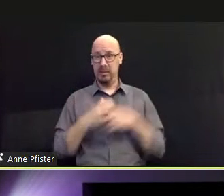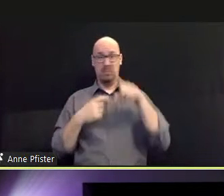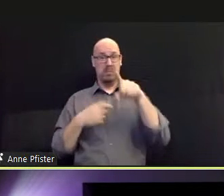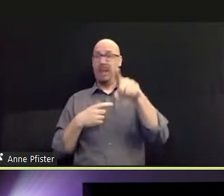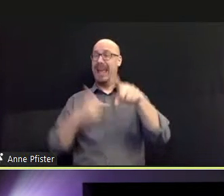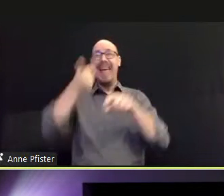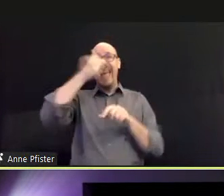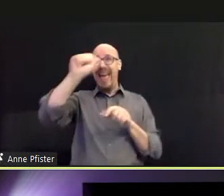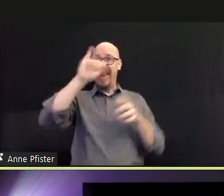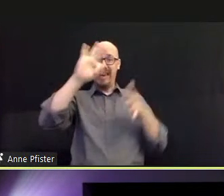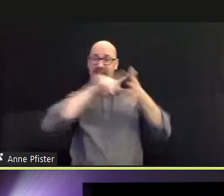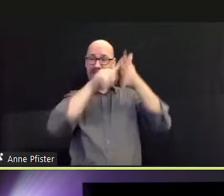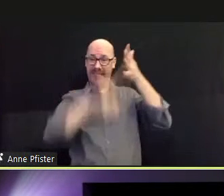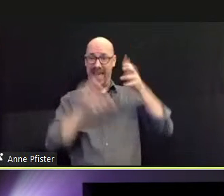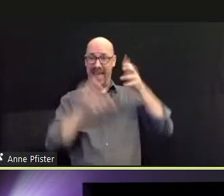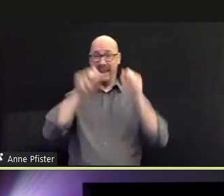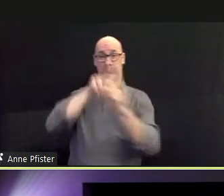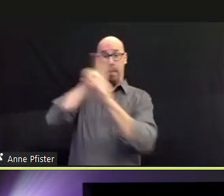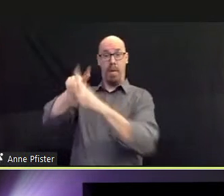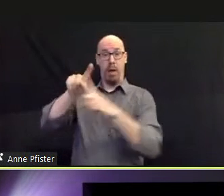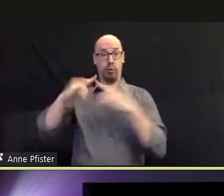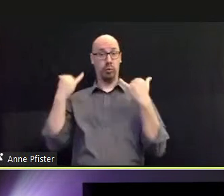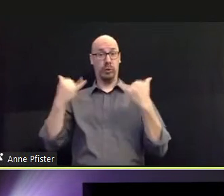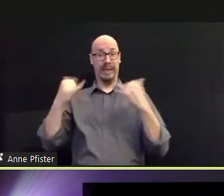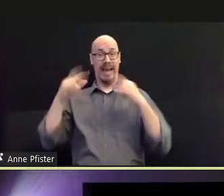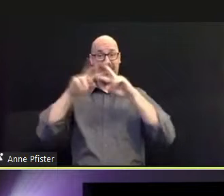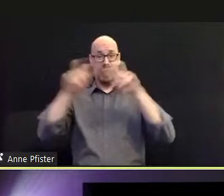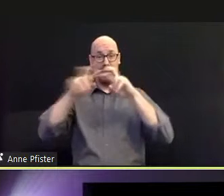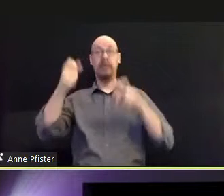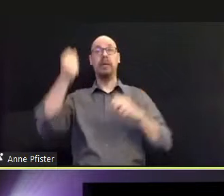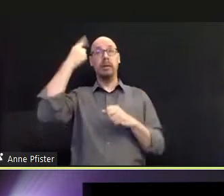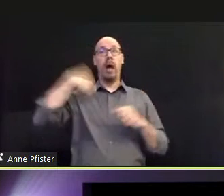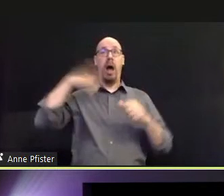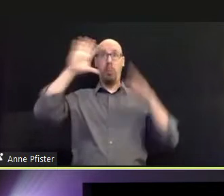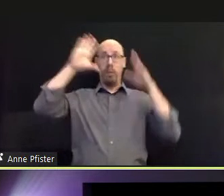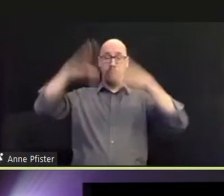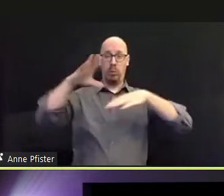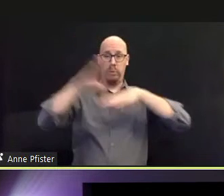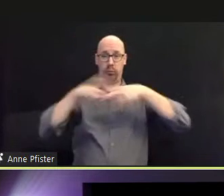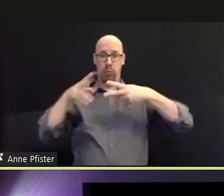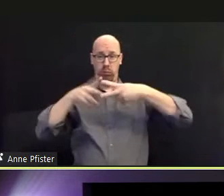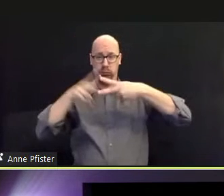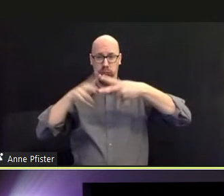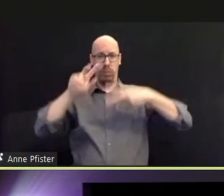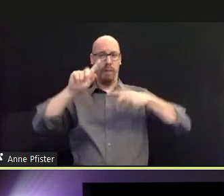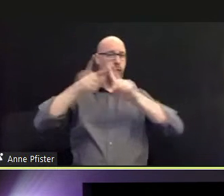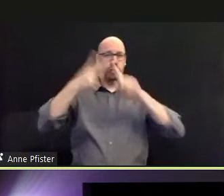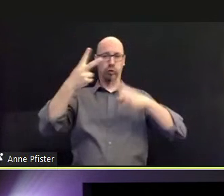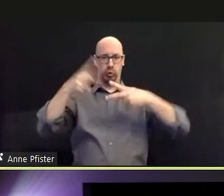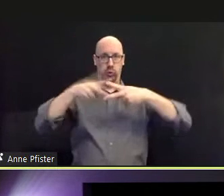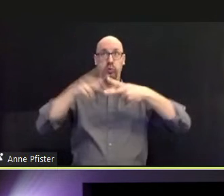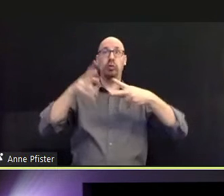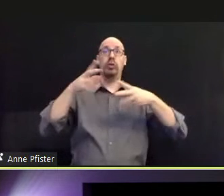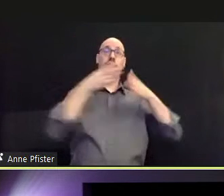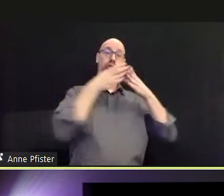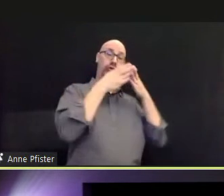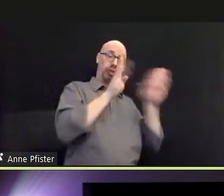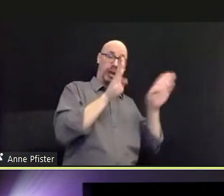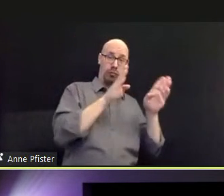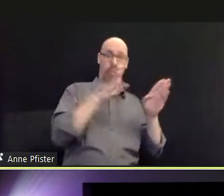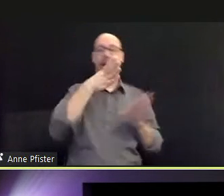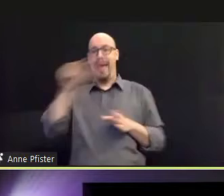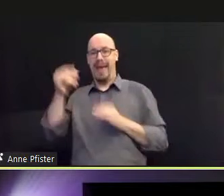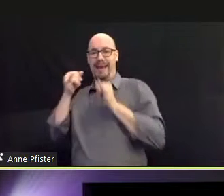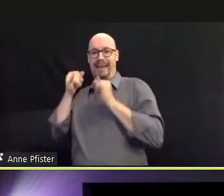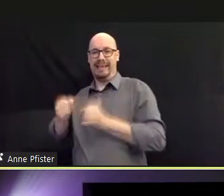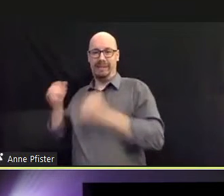to the analysis I'll share today, I'm going to focus on the first two, which is general history and also individual histories as